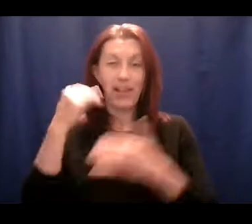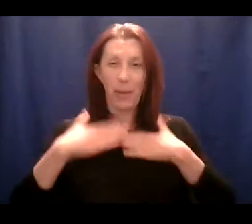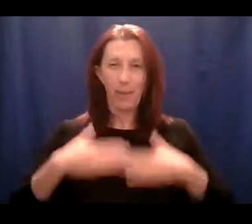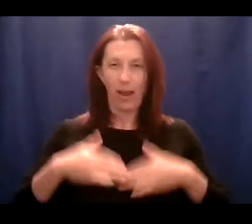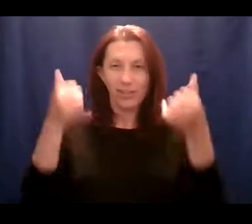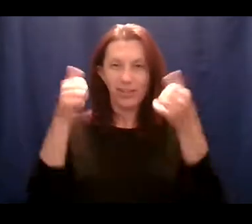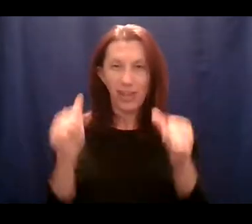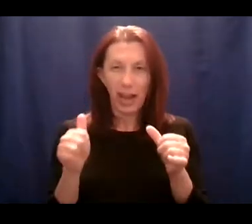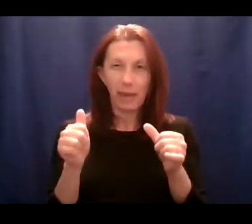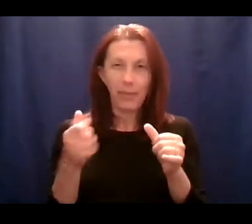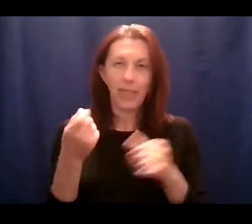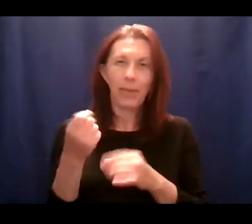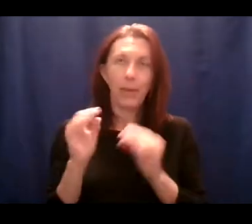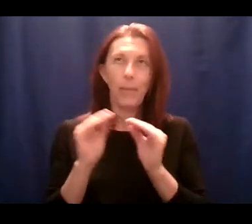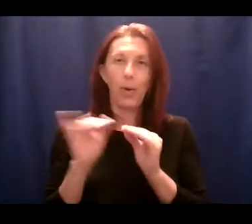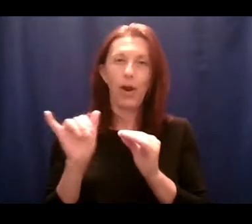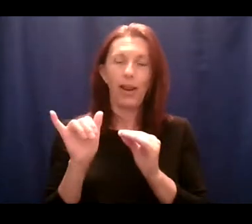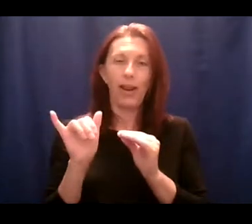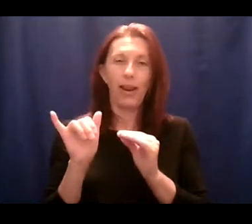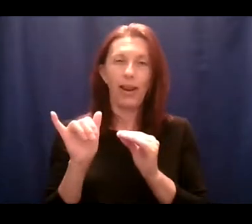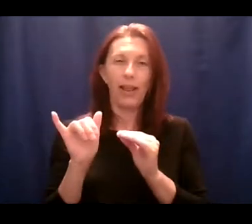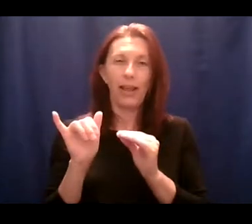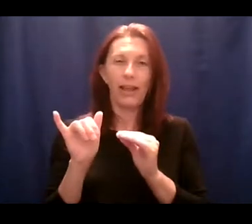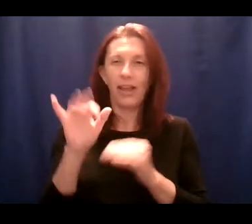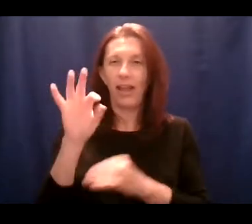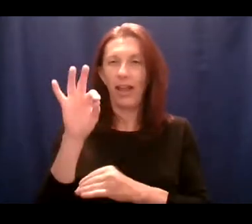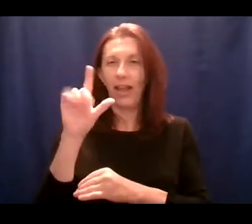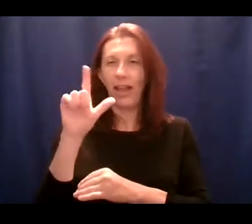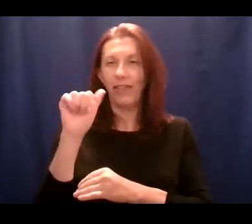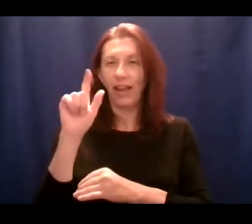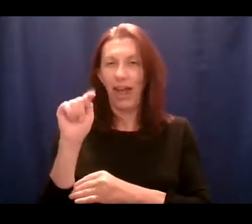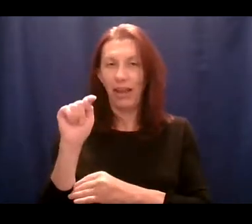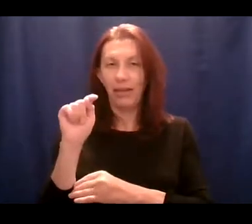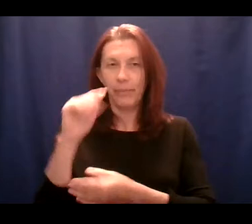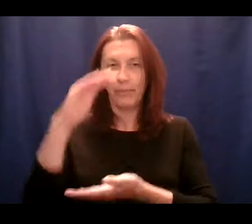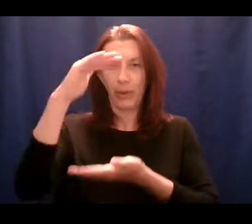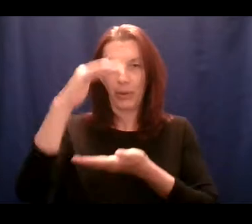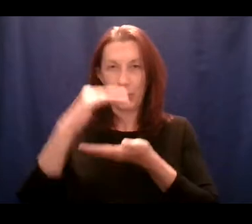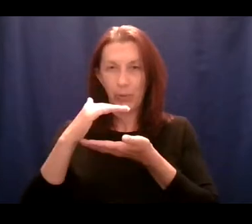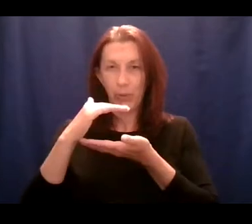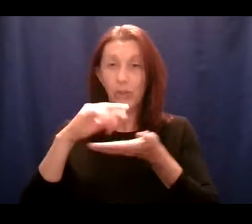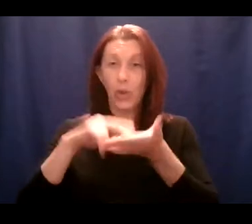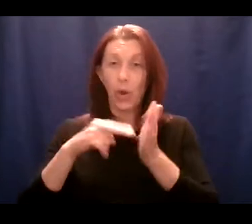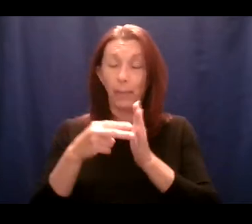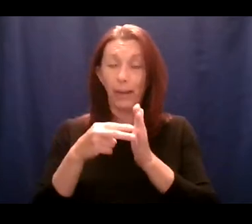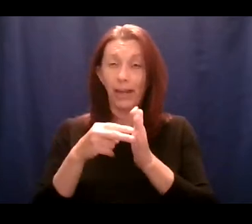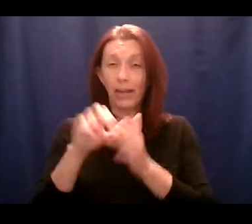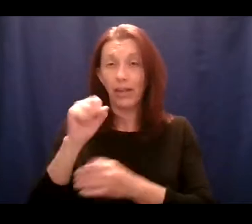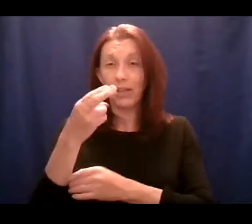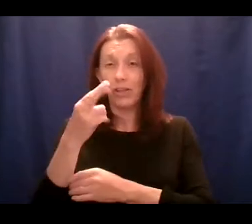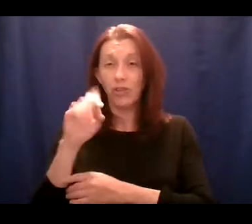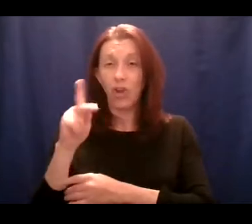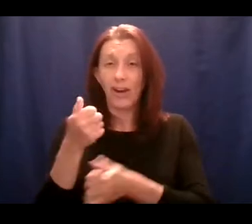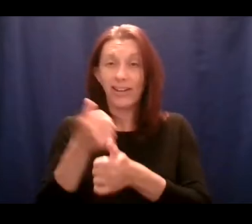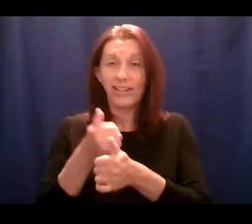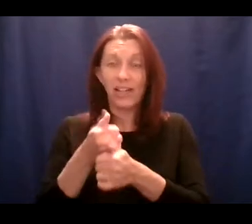bit more what we call depressed. It's a little flattened out this way. So it can actually rest at the bottom, and then